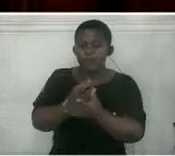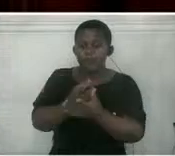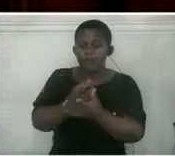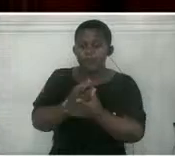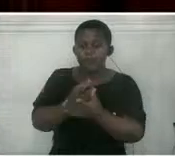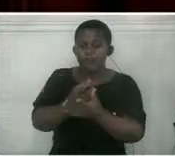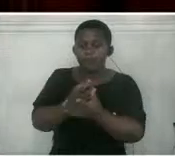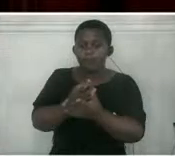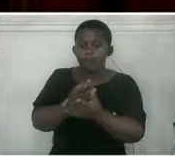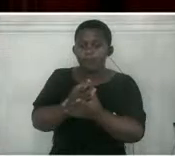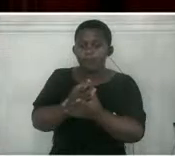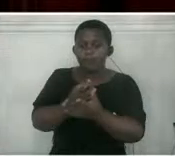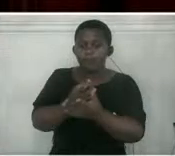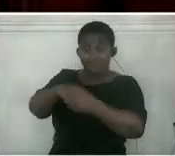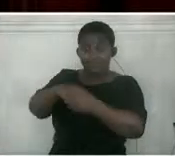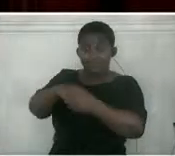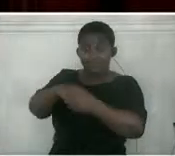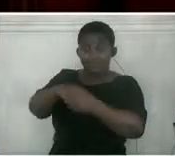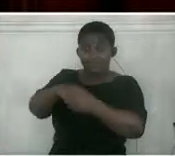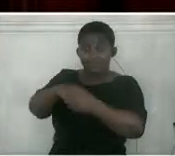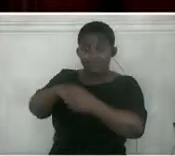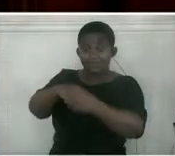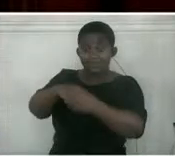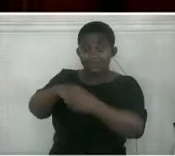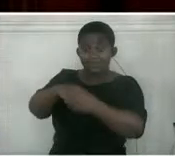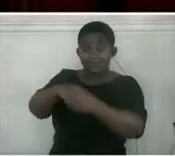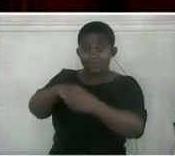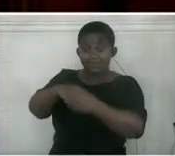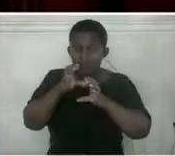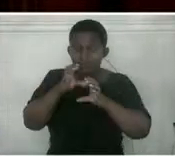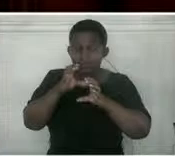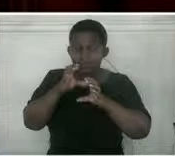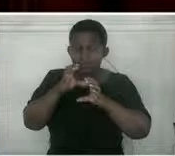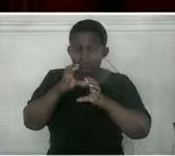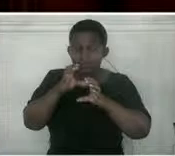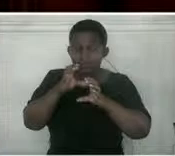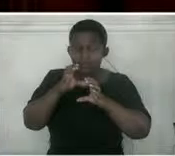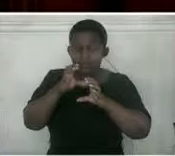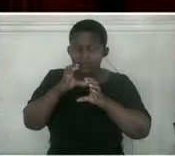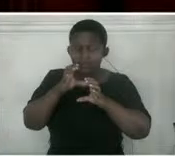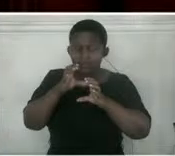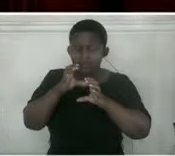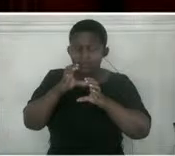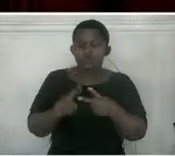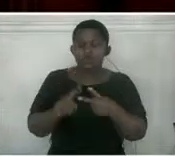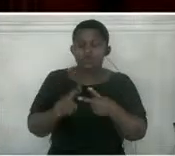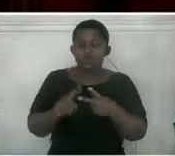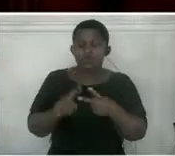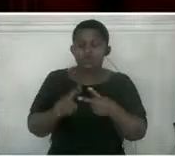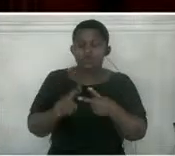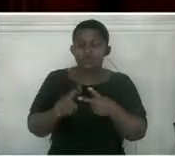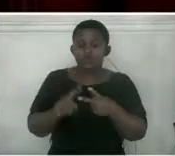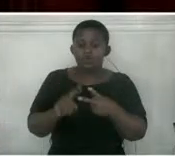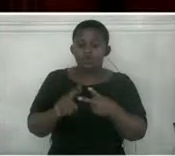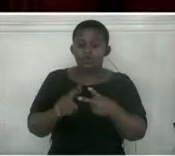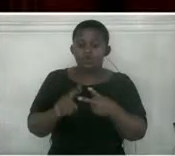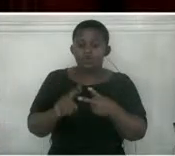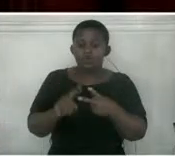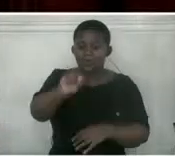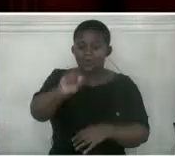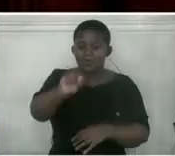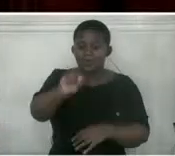includes focused sector development, training and incubation, and linking SMMEs